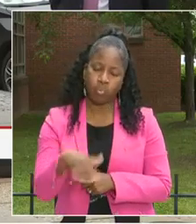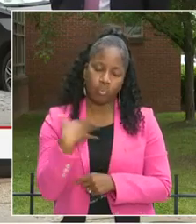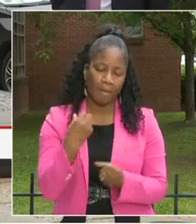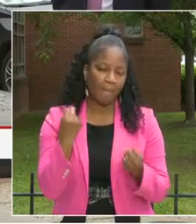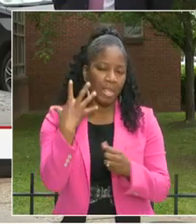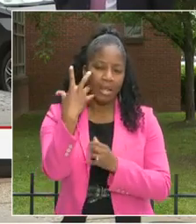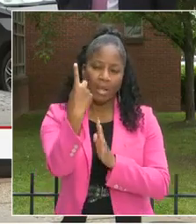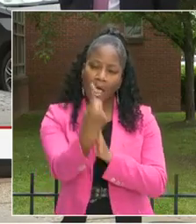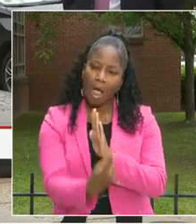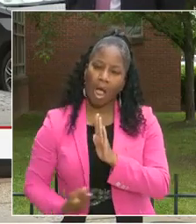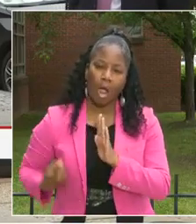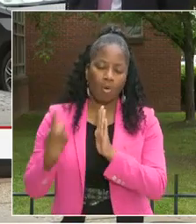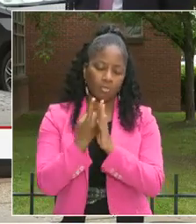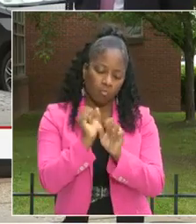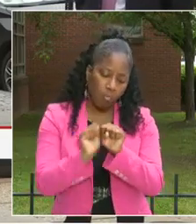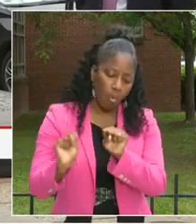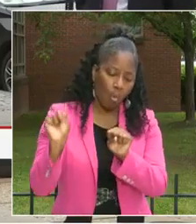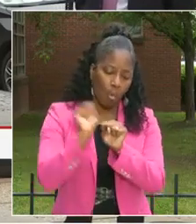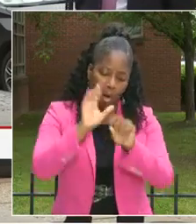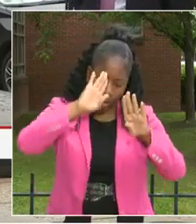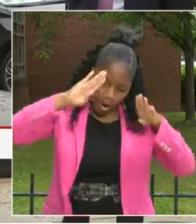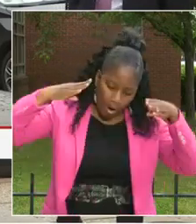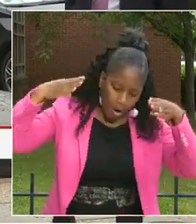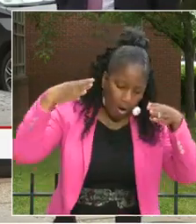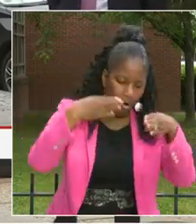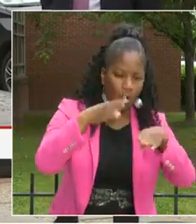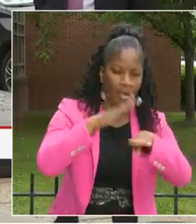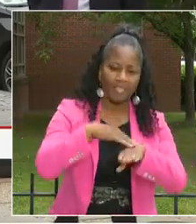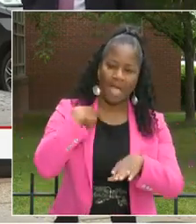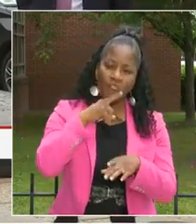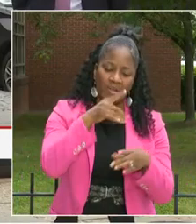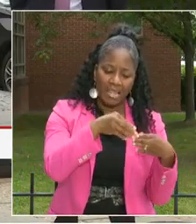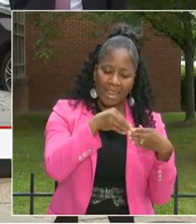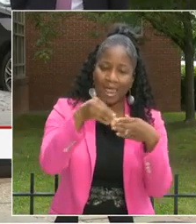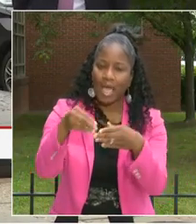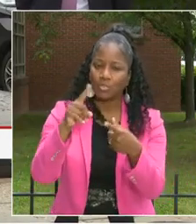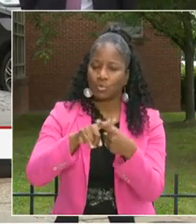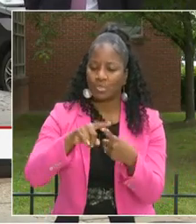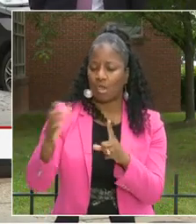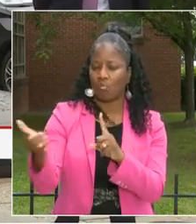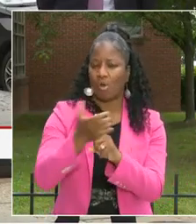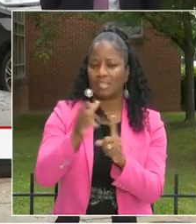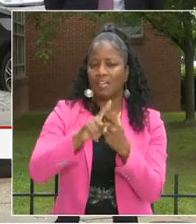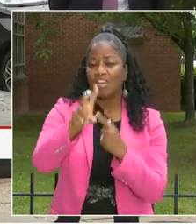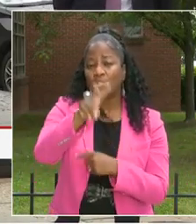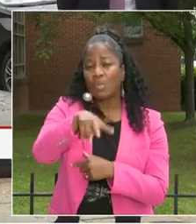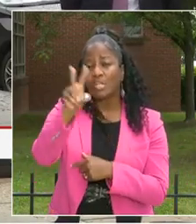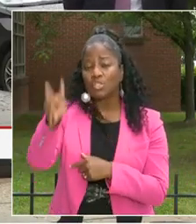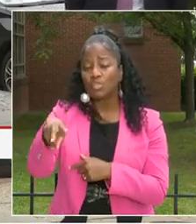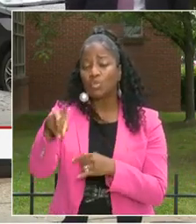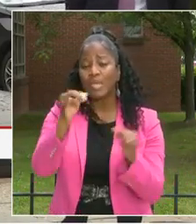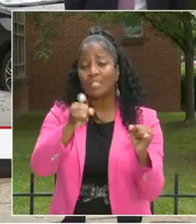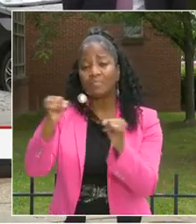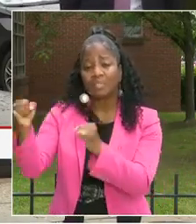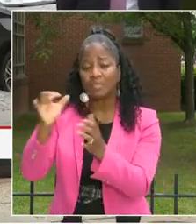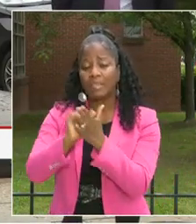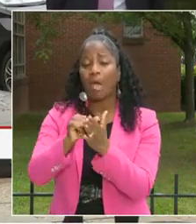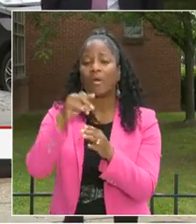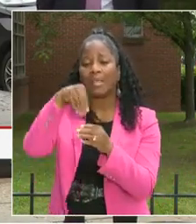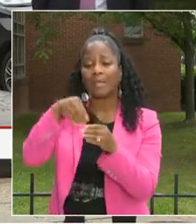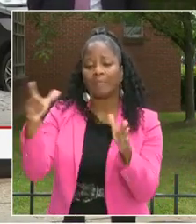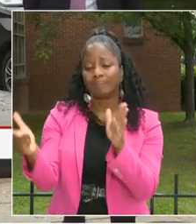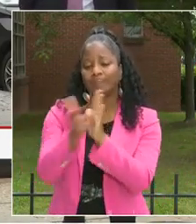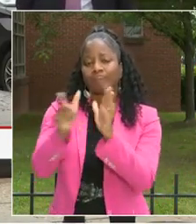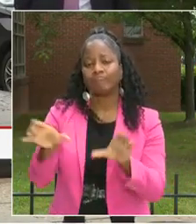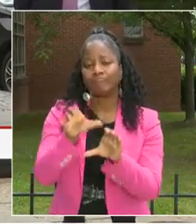hours of dedicated work that led to the arrest of 22 individuals who were engaged in illegal narcotic activity in the